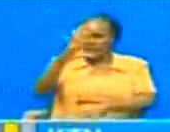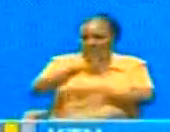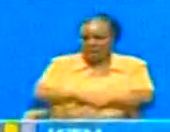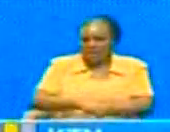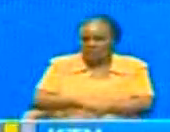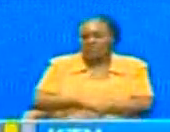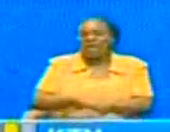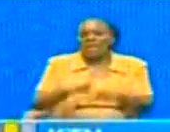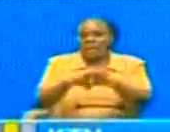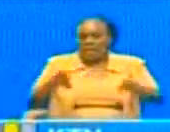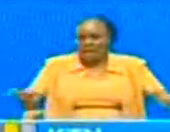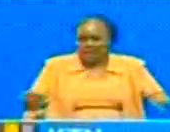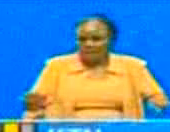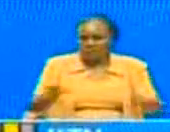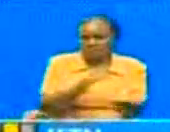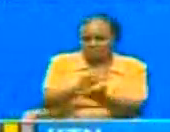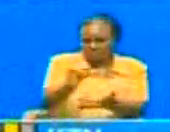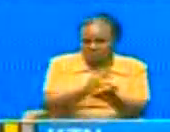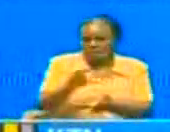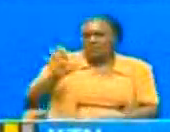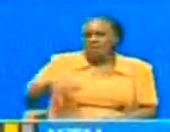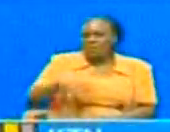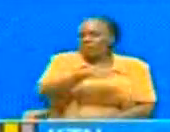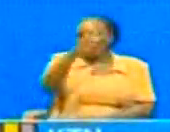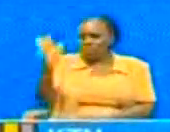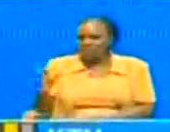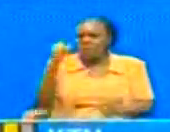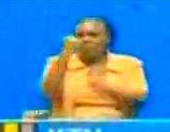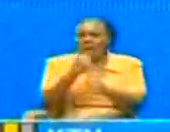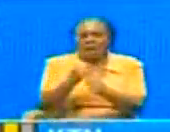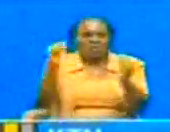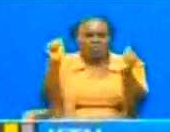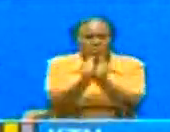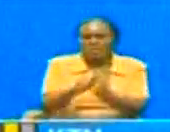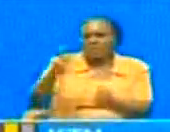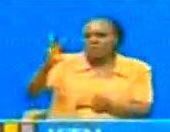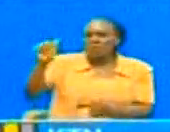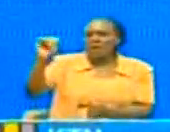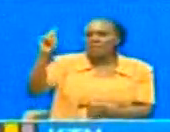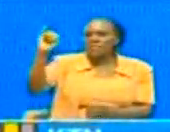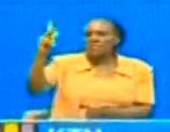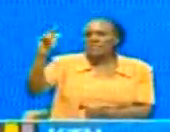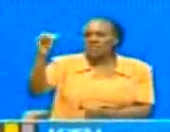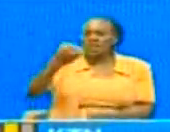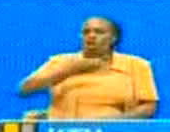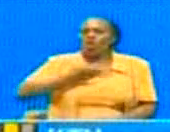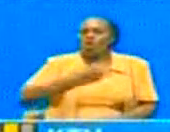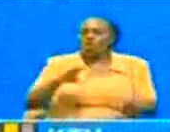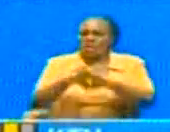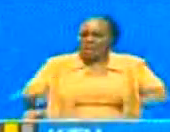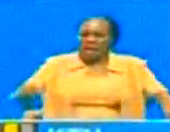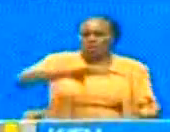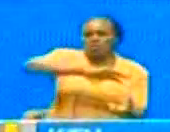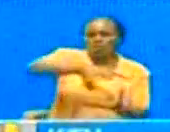acquired and disposed of land. Ngilu is alleged to have colluded with Evanson Waitiki, who owns the controversial